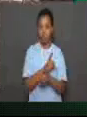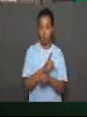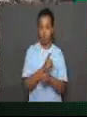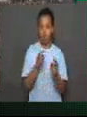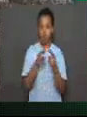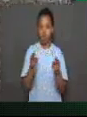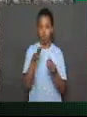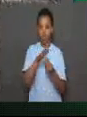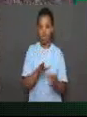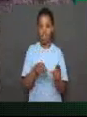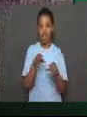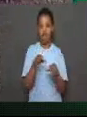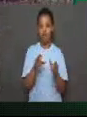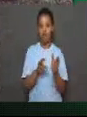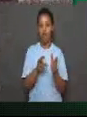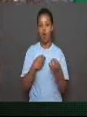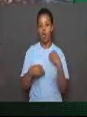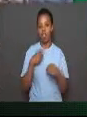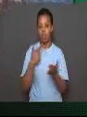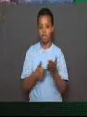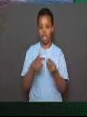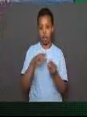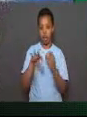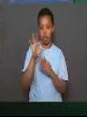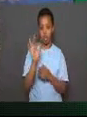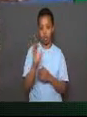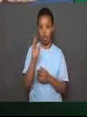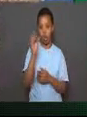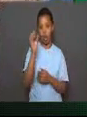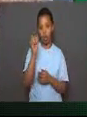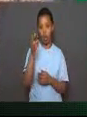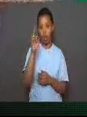dominant organisms in coral reefs are corals.